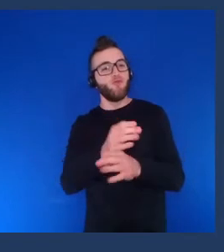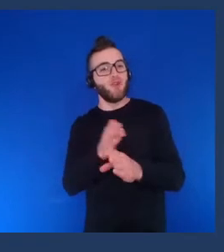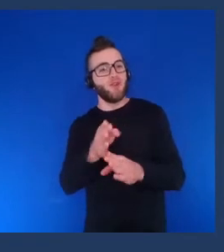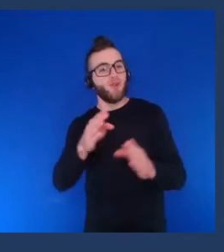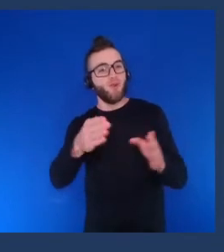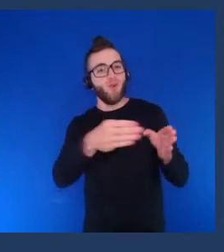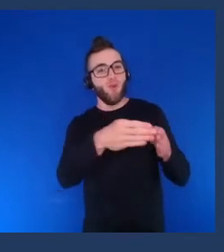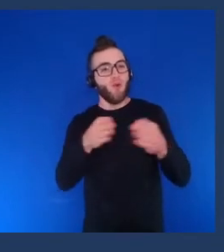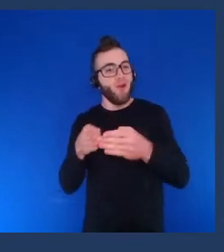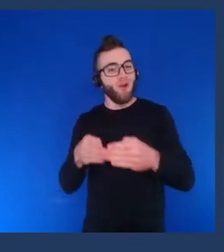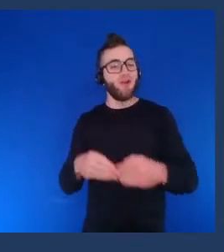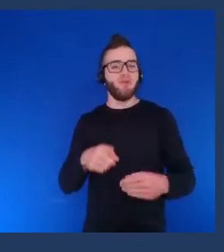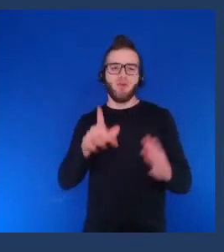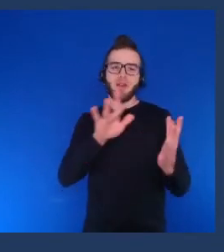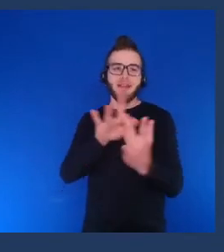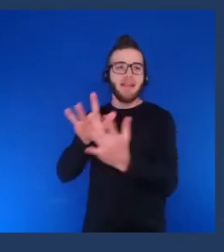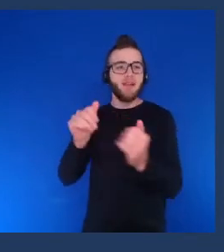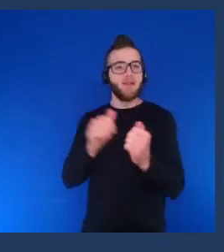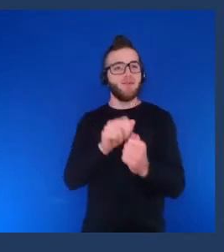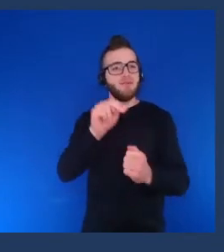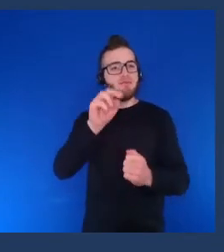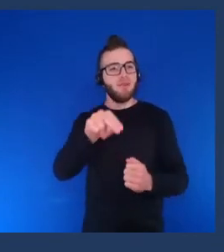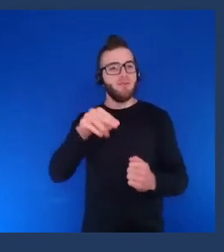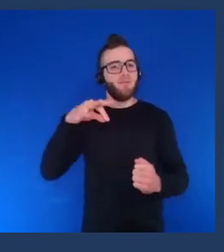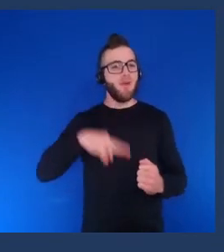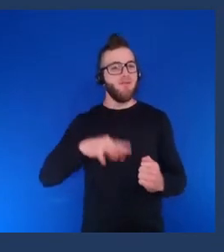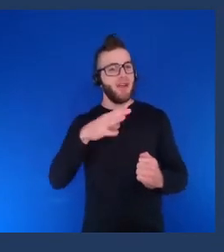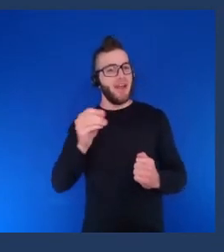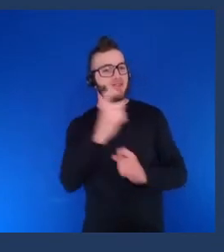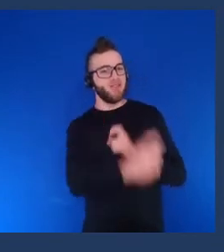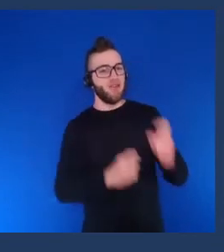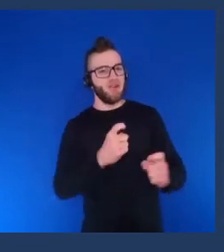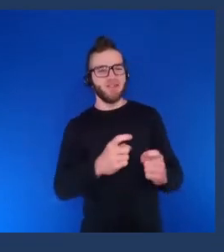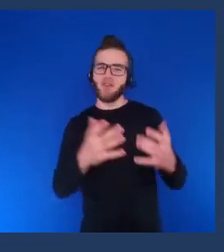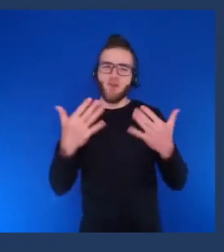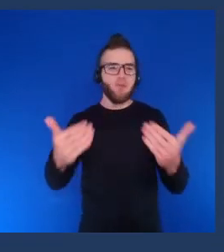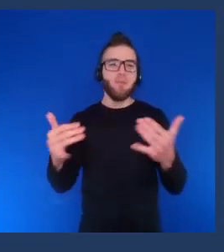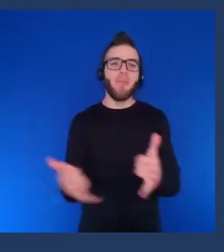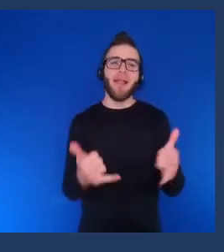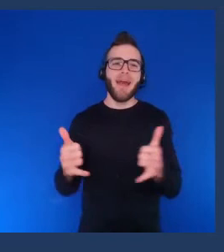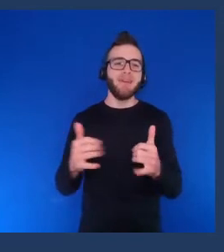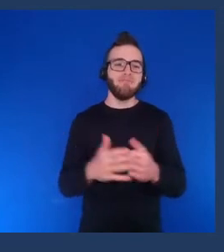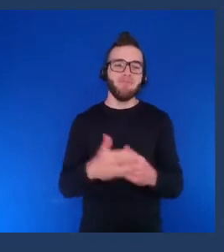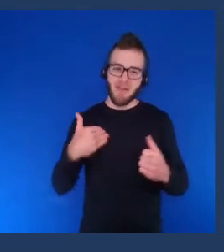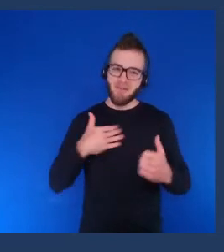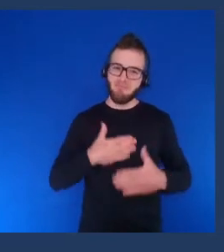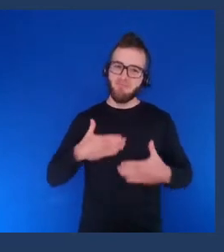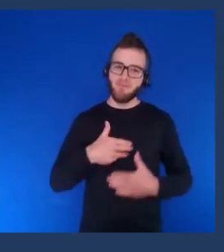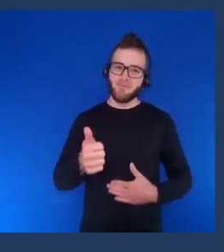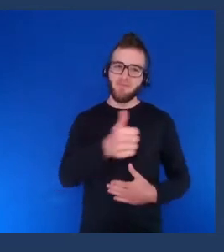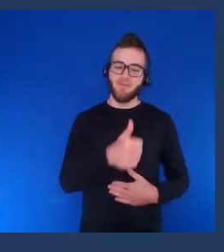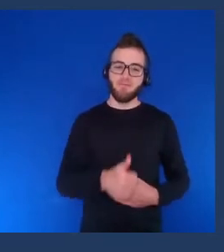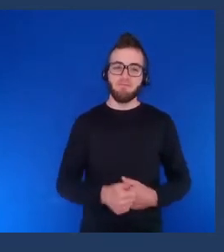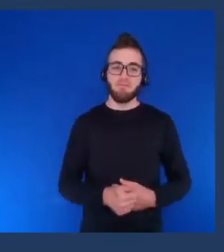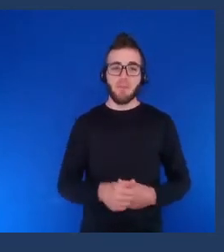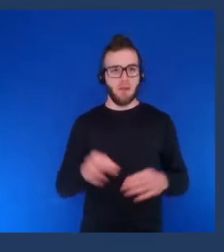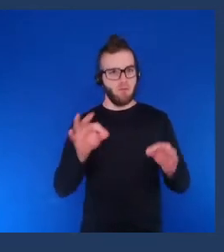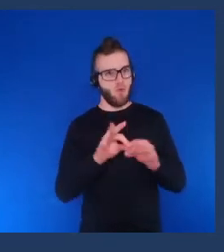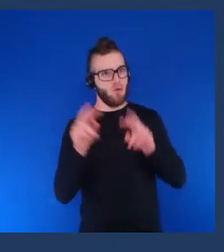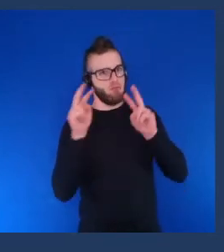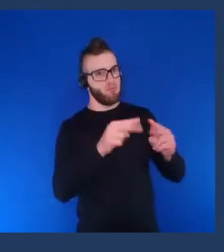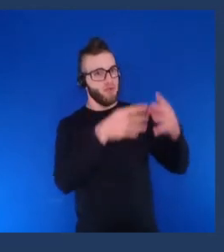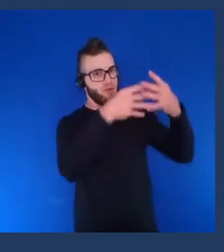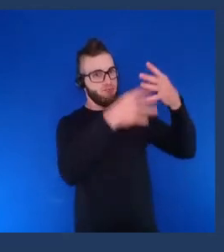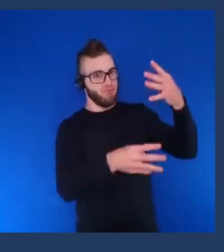Just really play and have a good time. Come back to the master agenda at 4 o'clock for our first ever